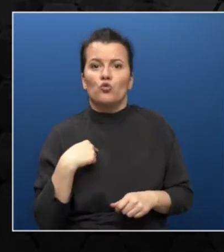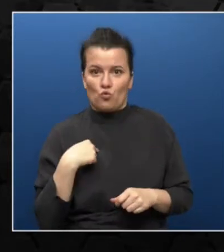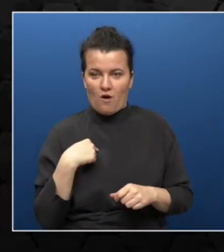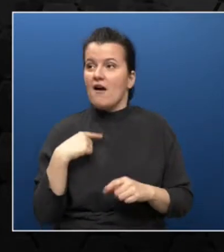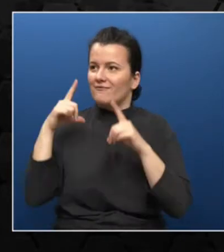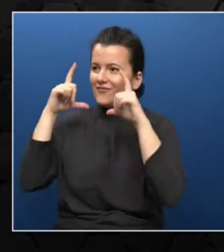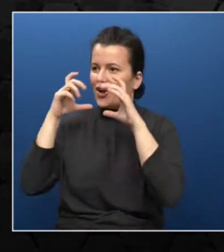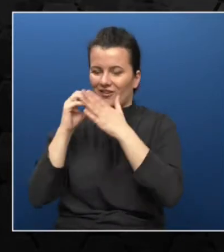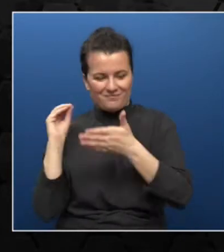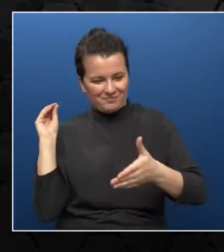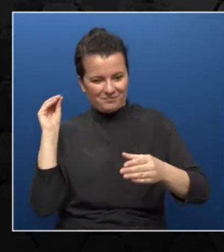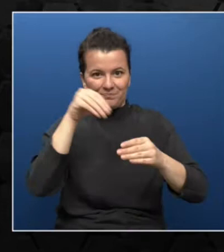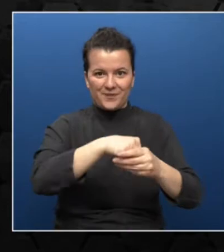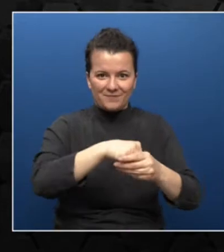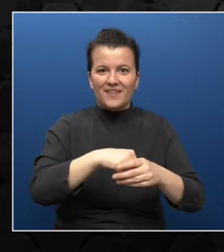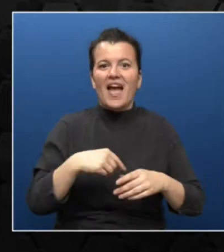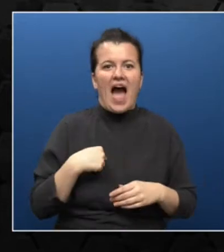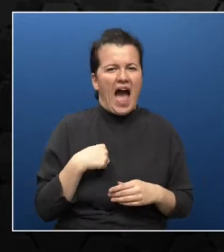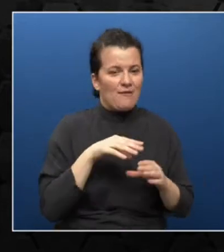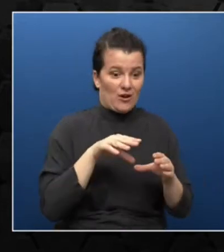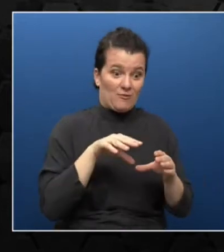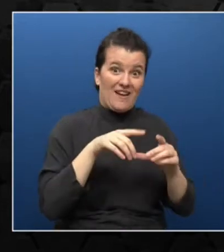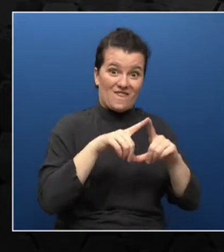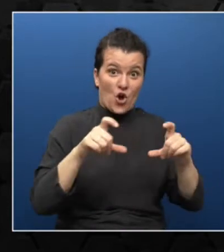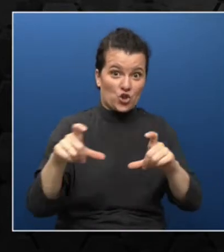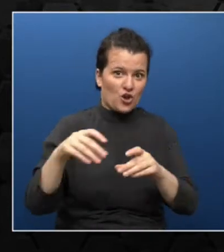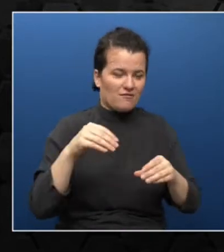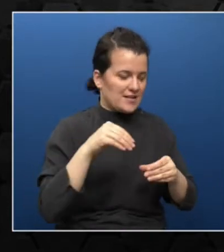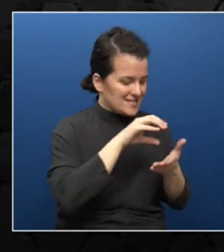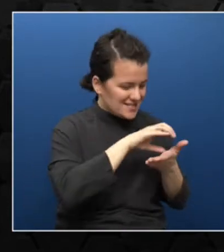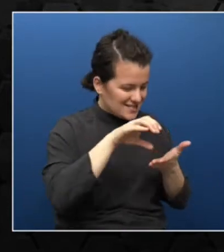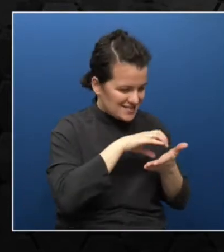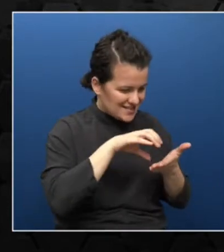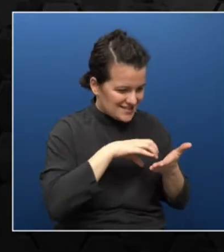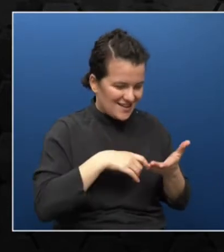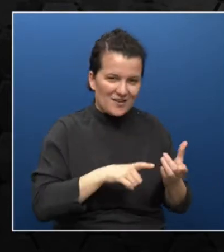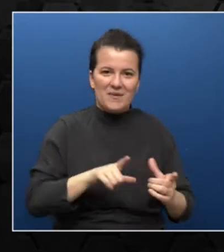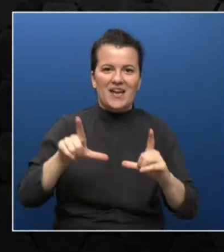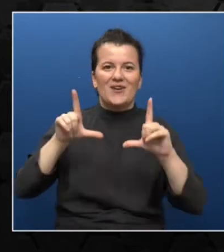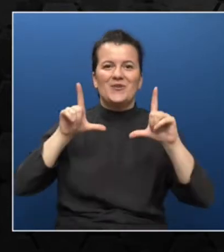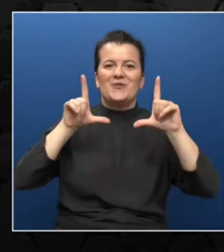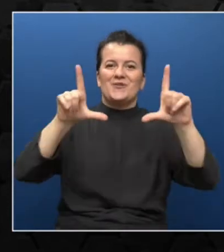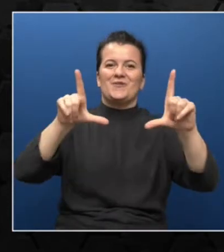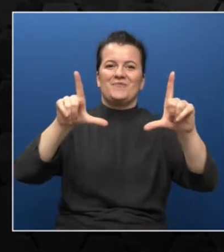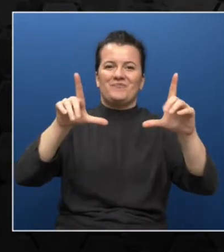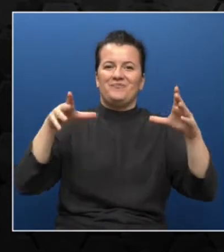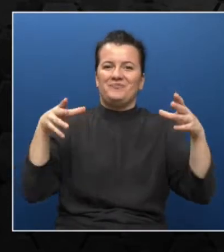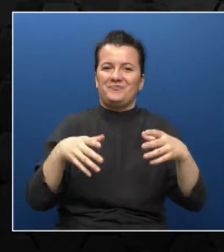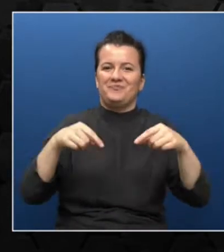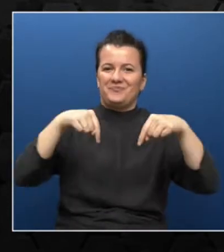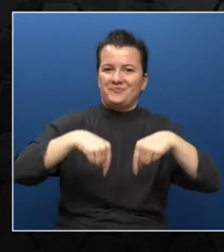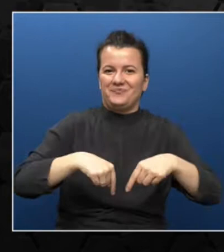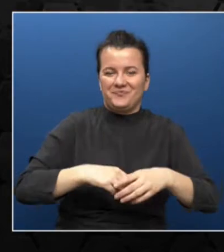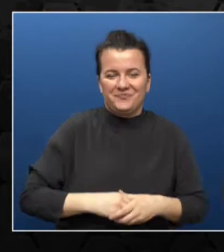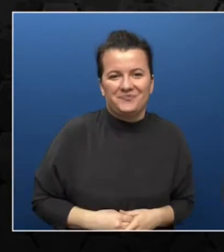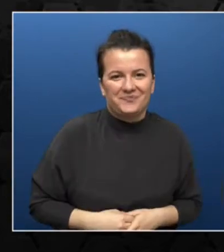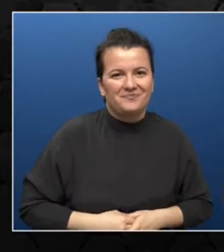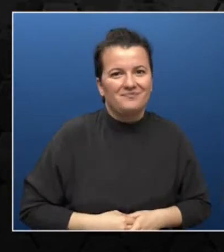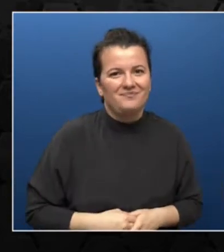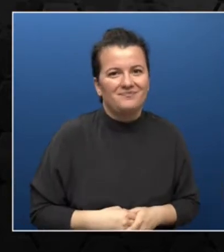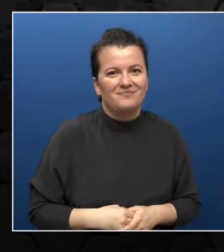easyfi.net/aiconf/drop. But I'll make sure I send it in the chat over here as well. Cool. I'll just share it in the particular AI conference chat. Just one